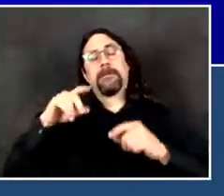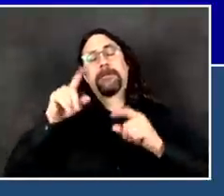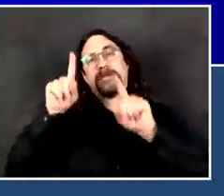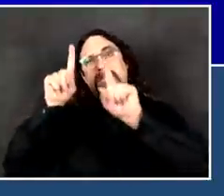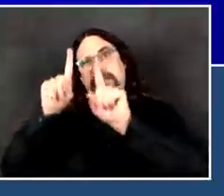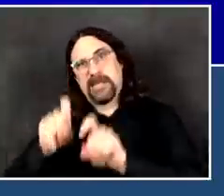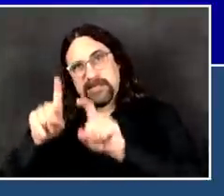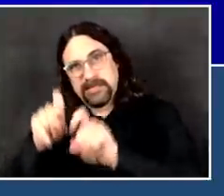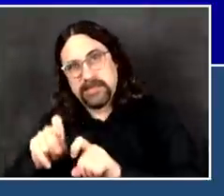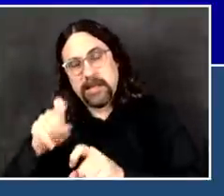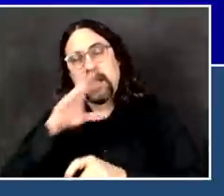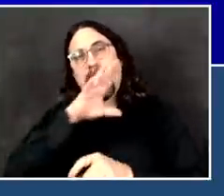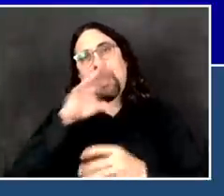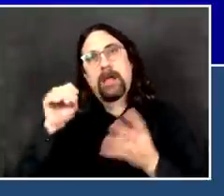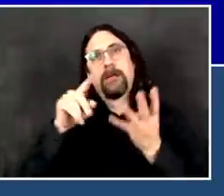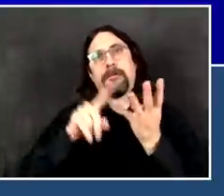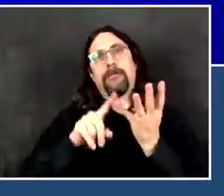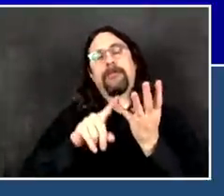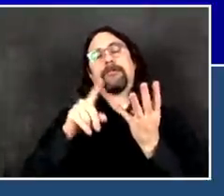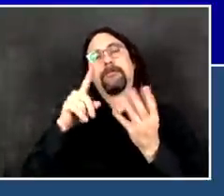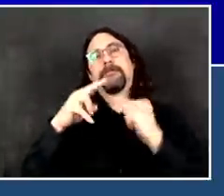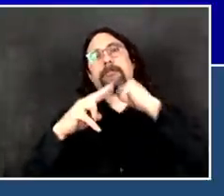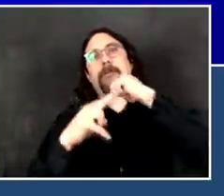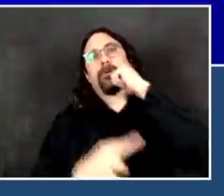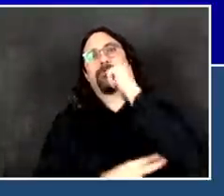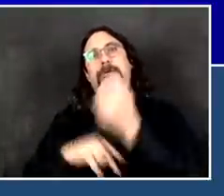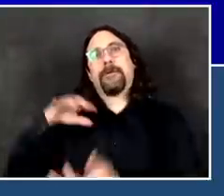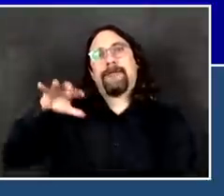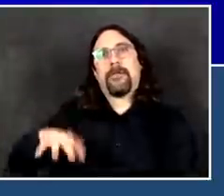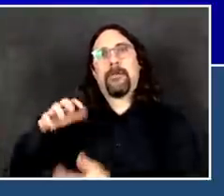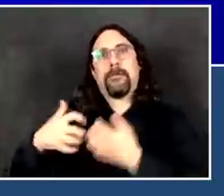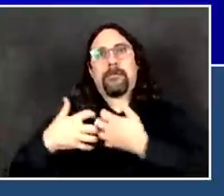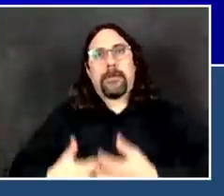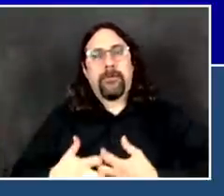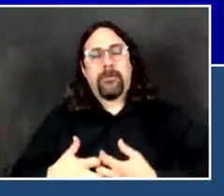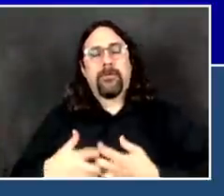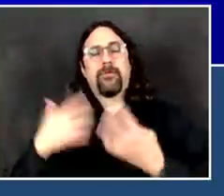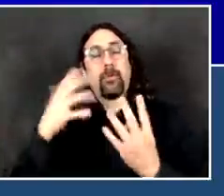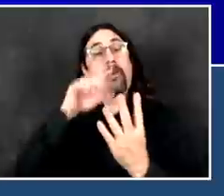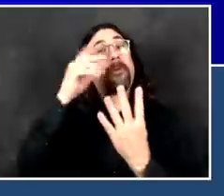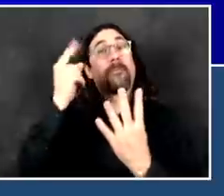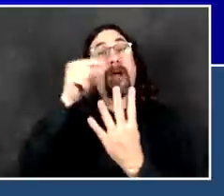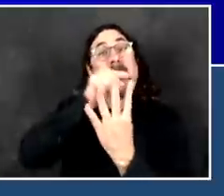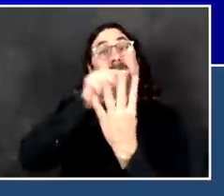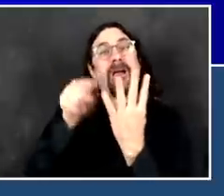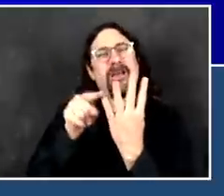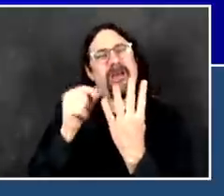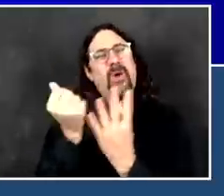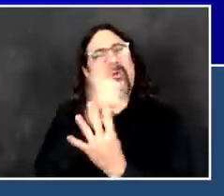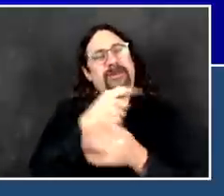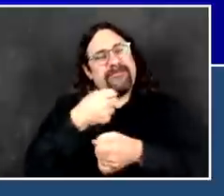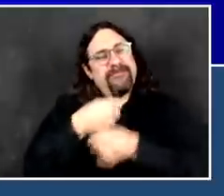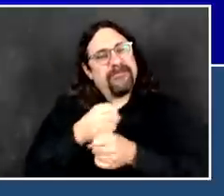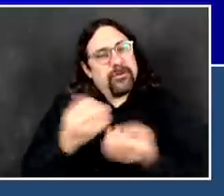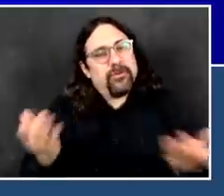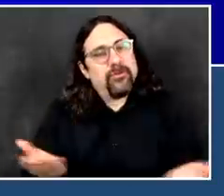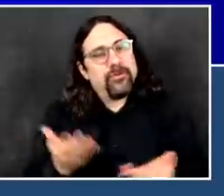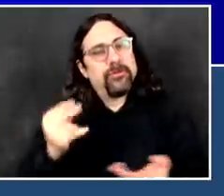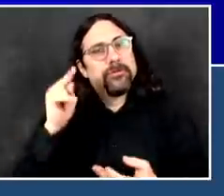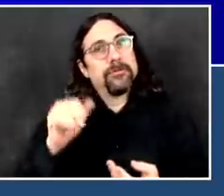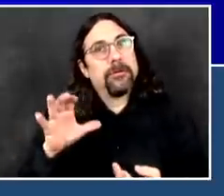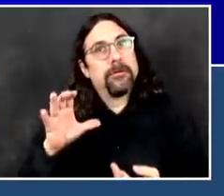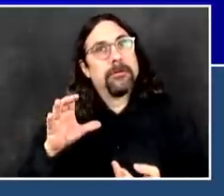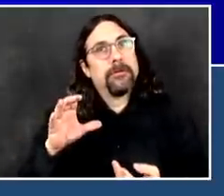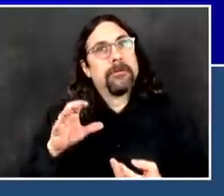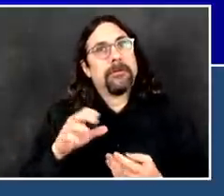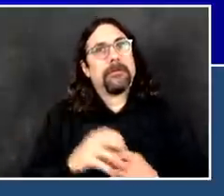the future. And we'll purchase what we need and create a stockpile so we will never be in a situation where we turn to those